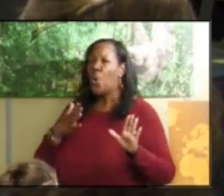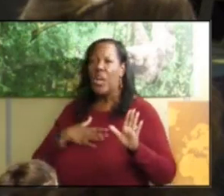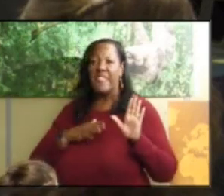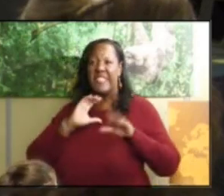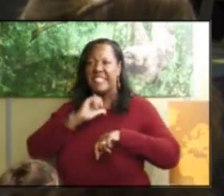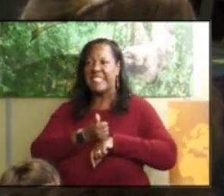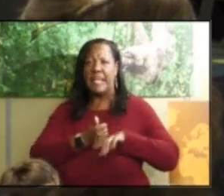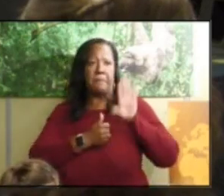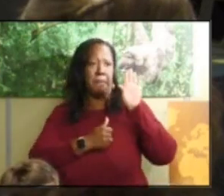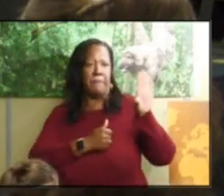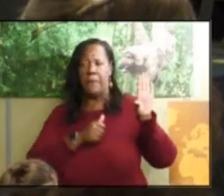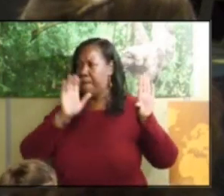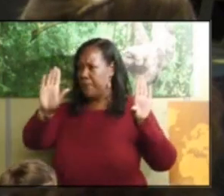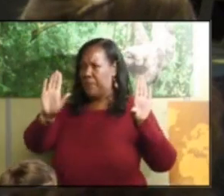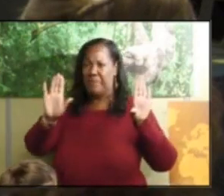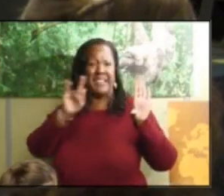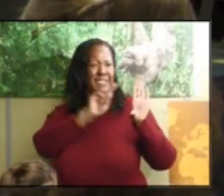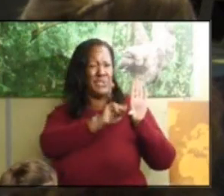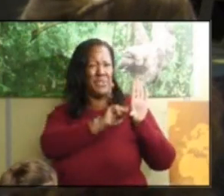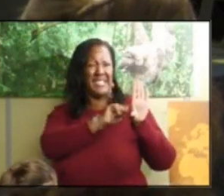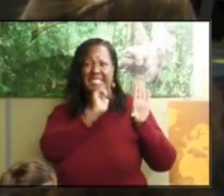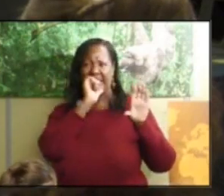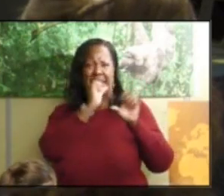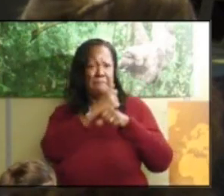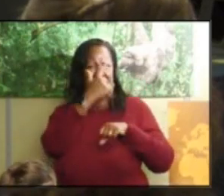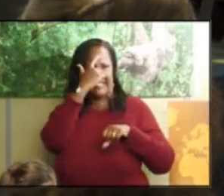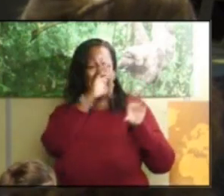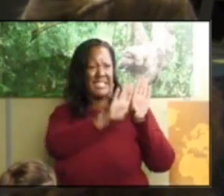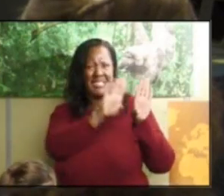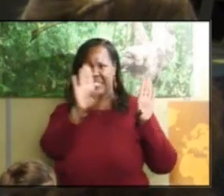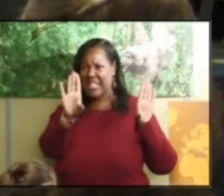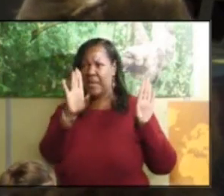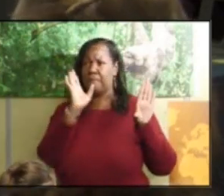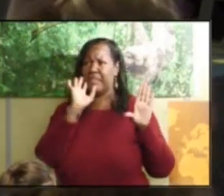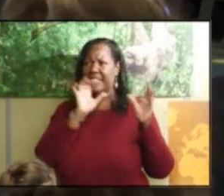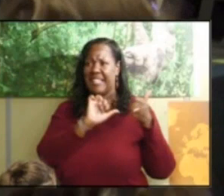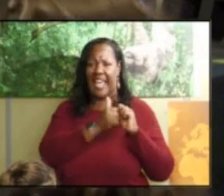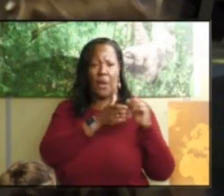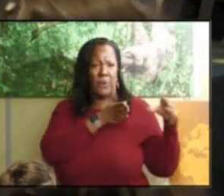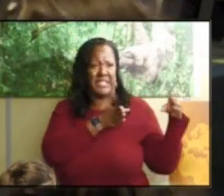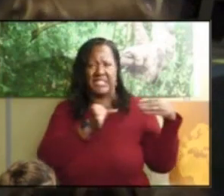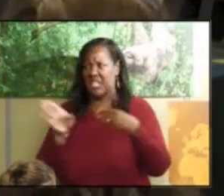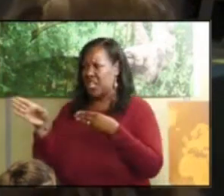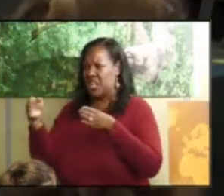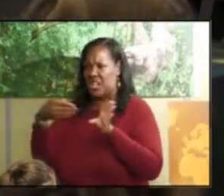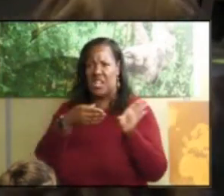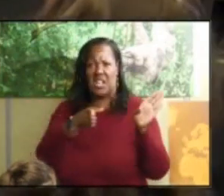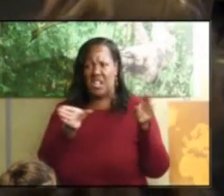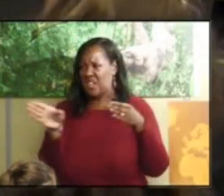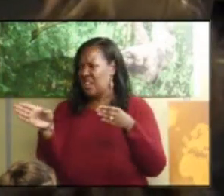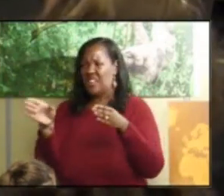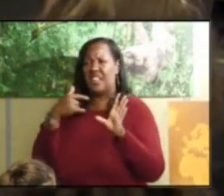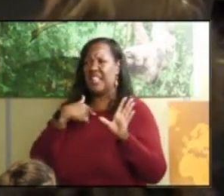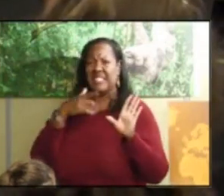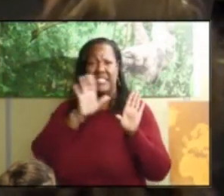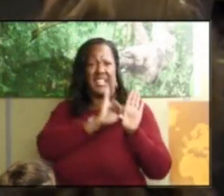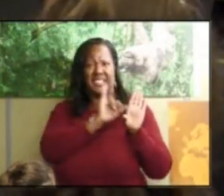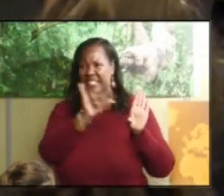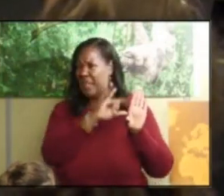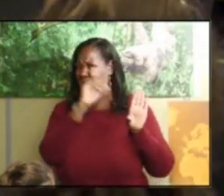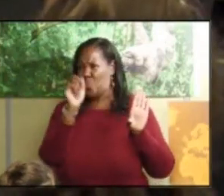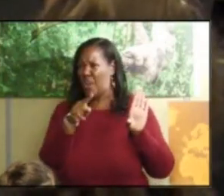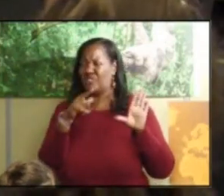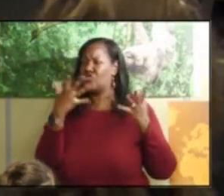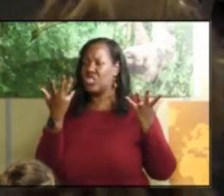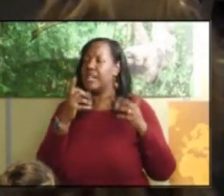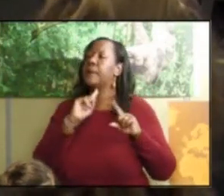make sense to put this question here because the way the gallery is set up, you're going to have it here, and then they're going to walk 12 feet, and they're going to have the same question.